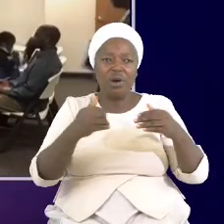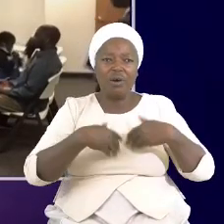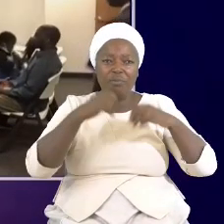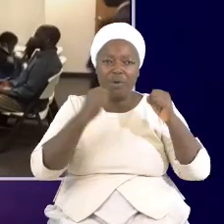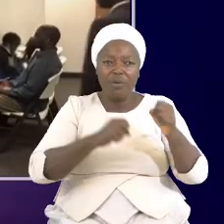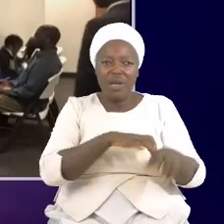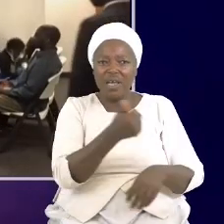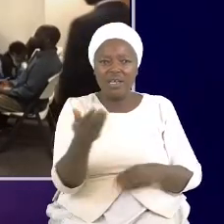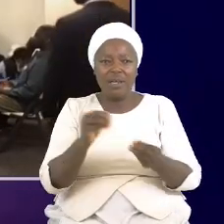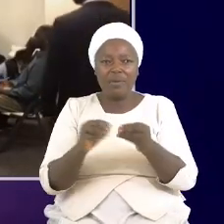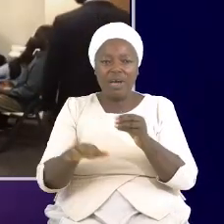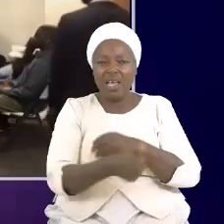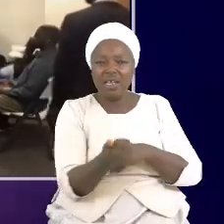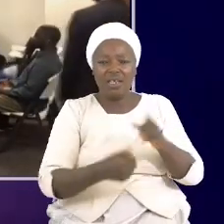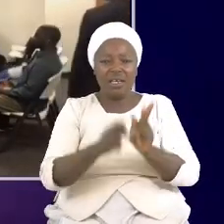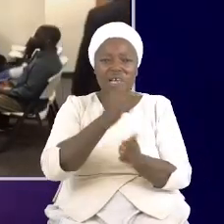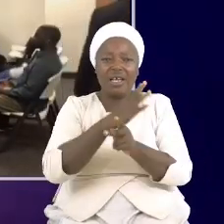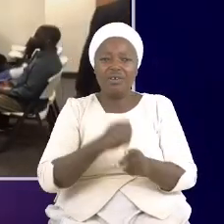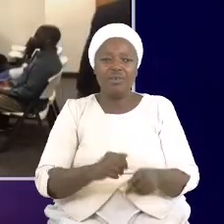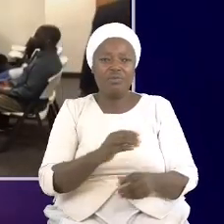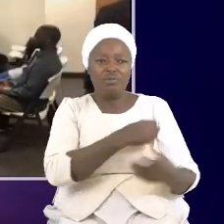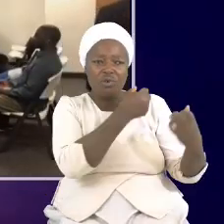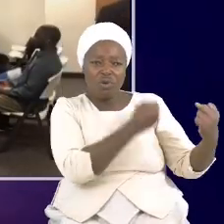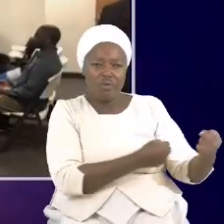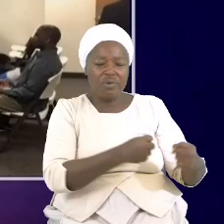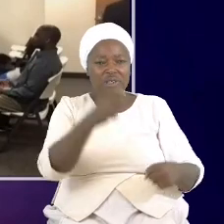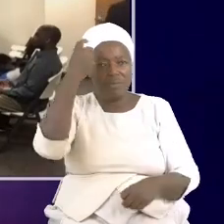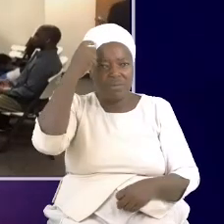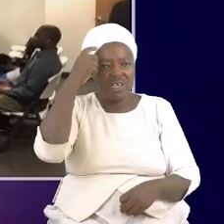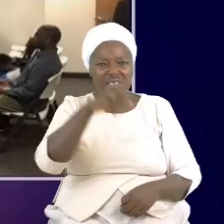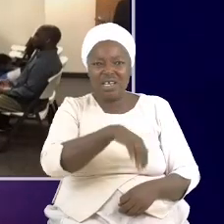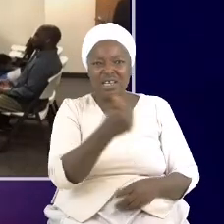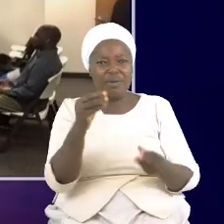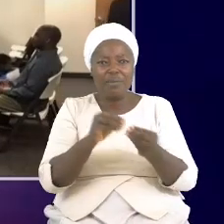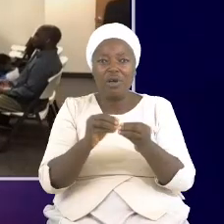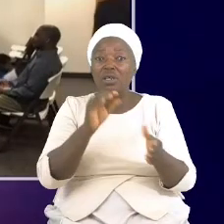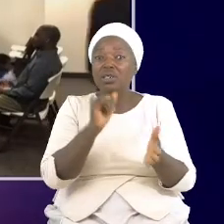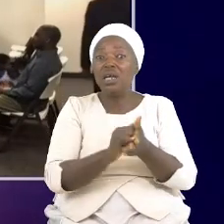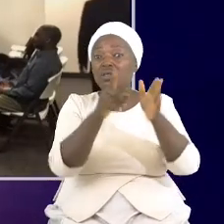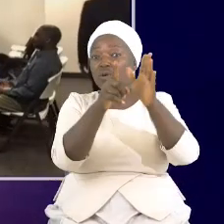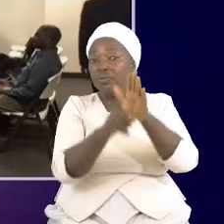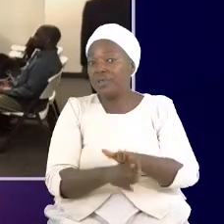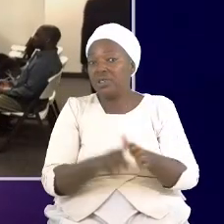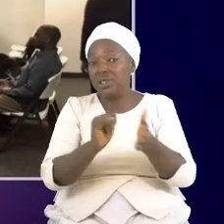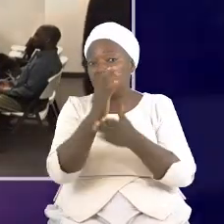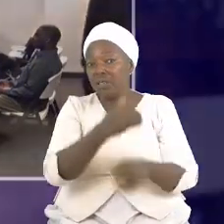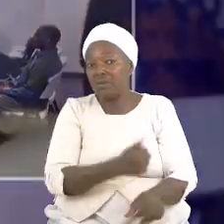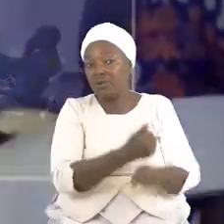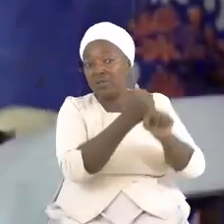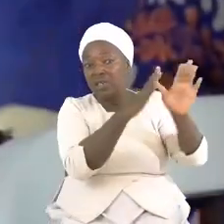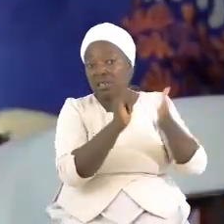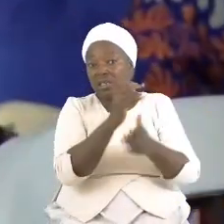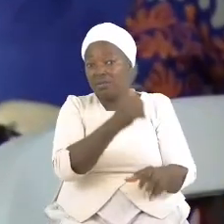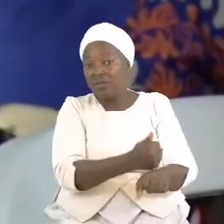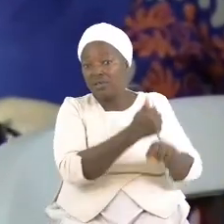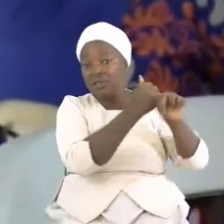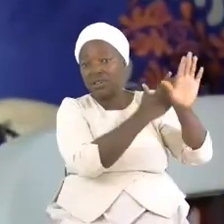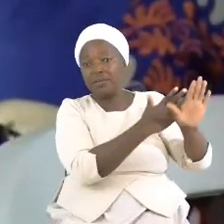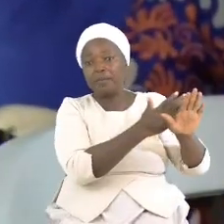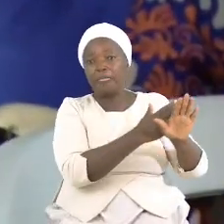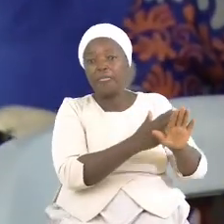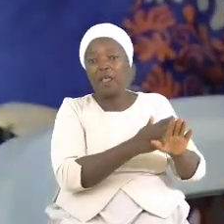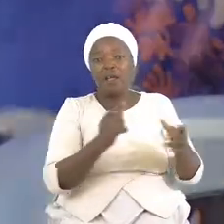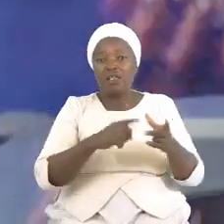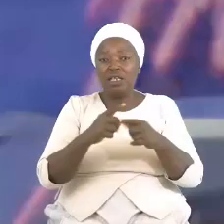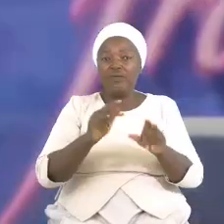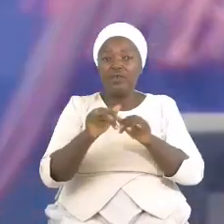of courage, might anymore. That oppression, that's the mountain, that's the mountain. You've been staying there for a long